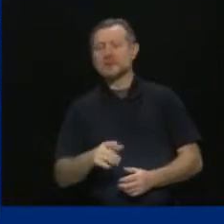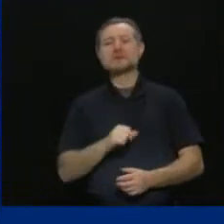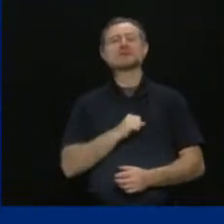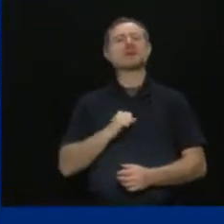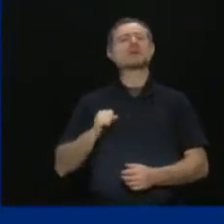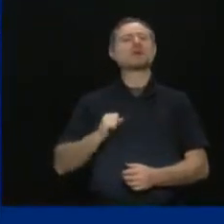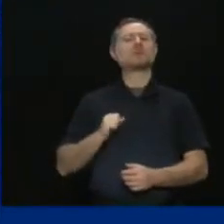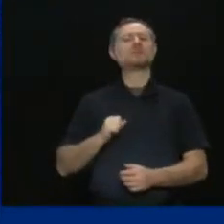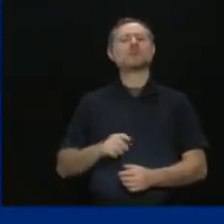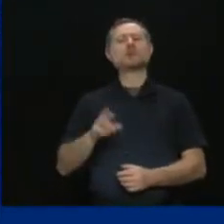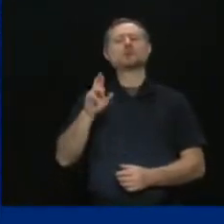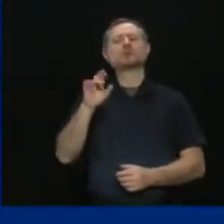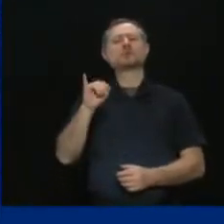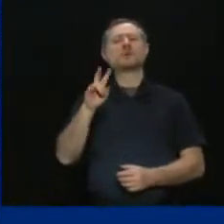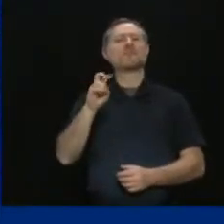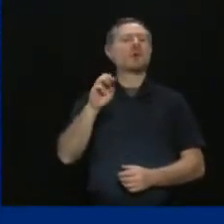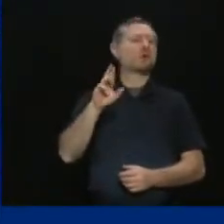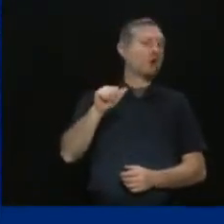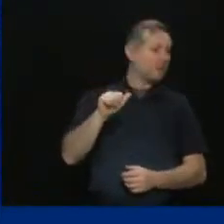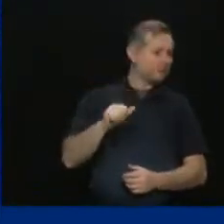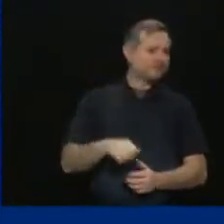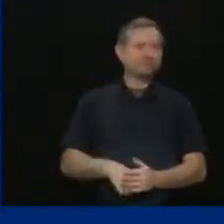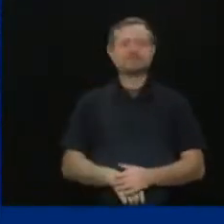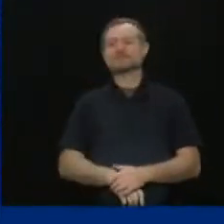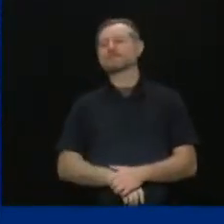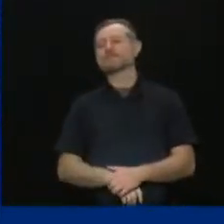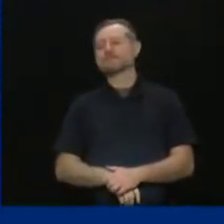Gustavo Rivera,